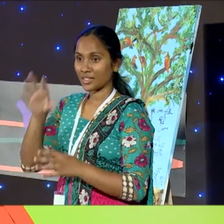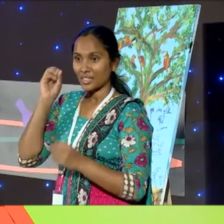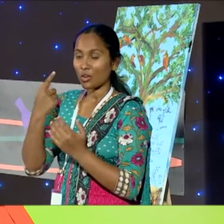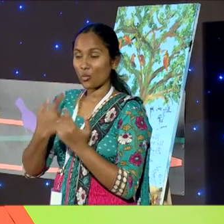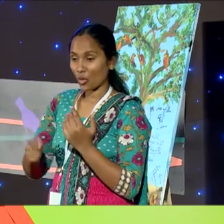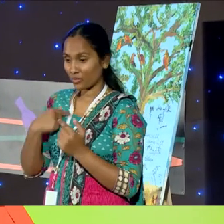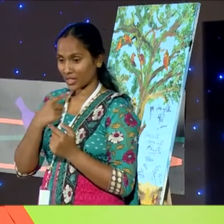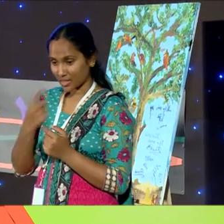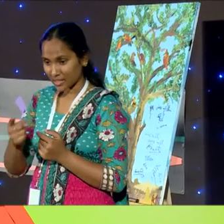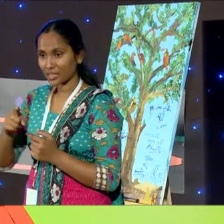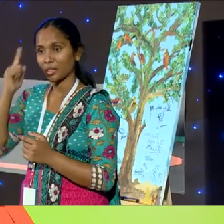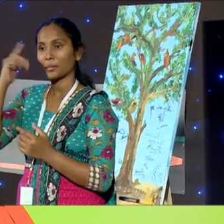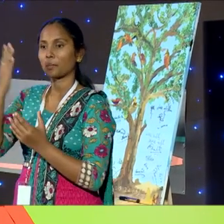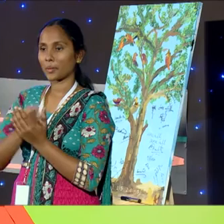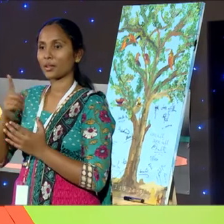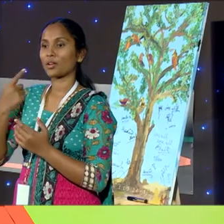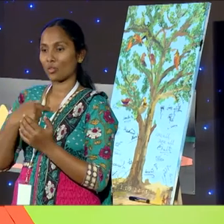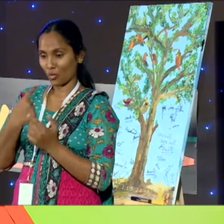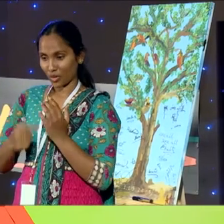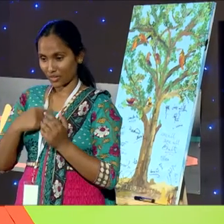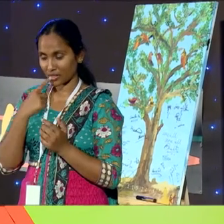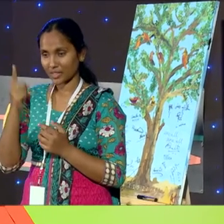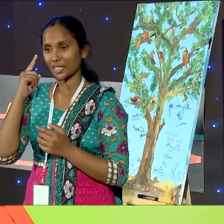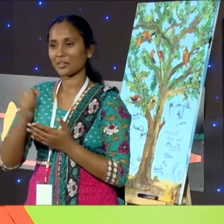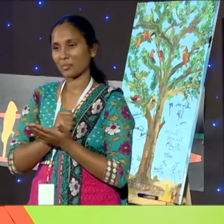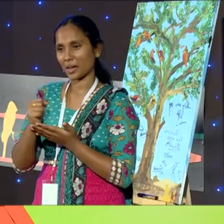believe what we say, and they actually practice what we say.